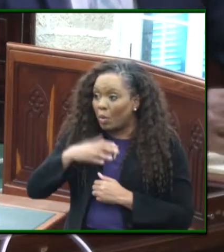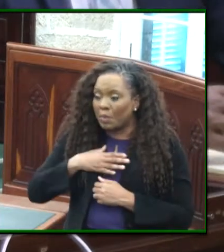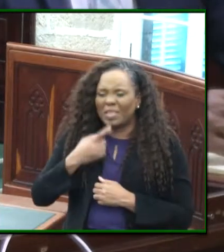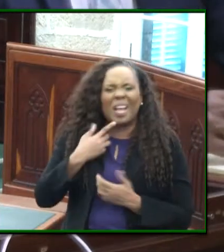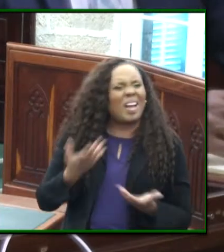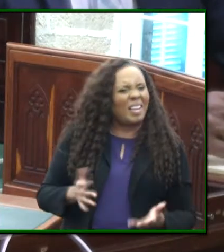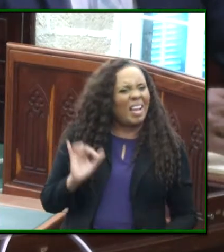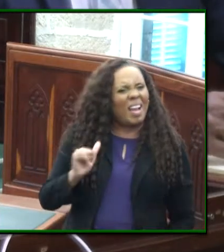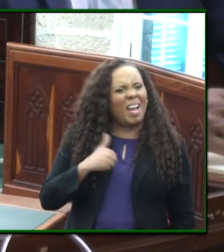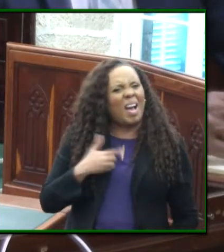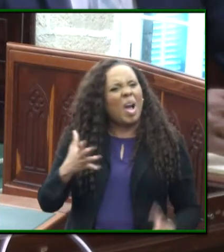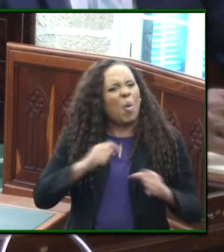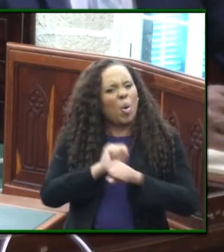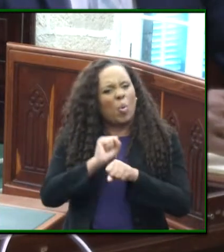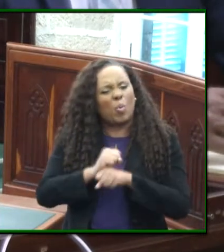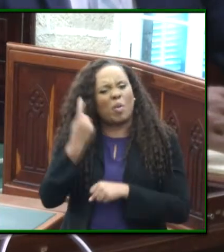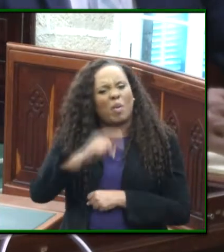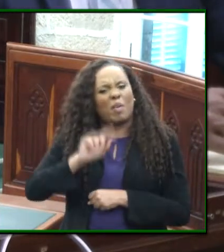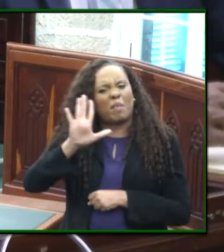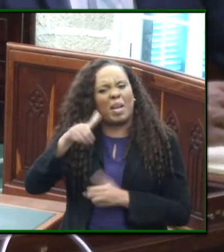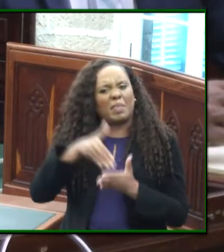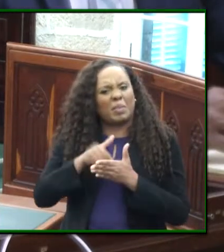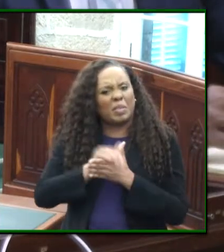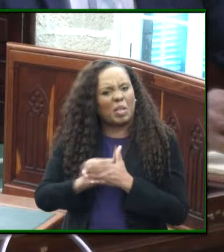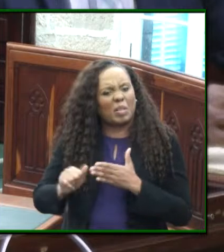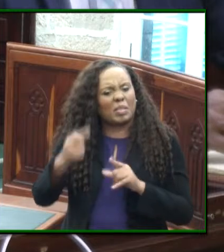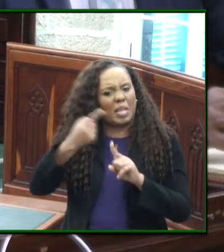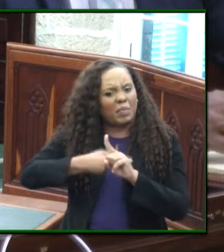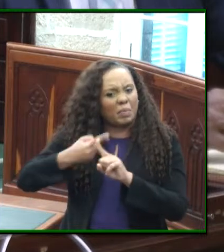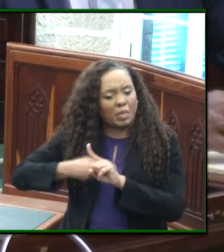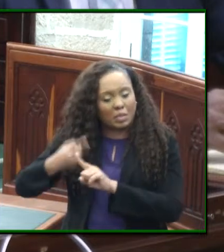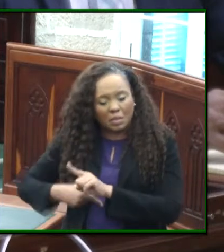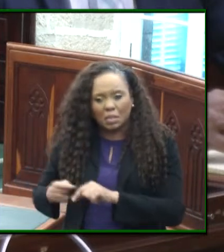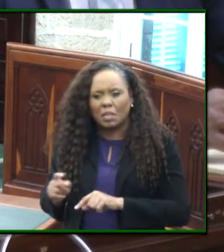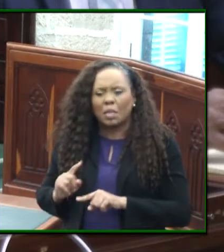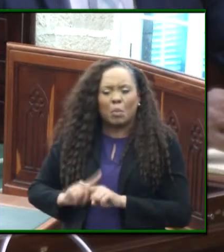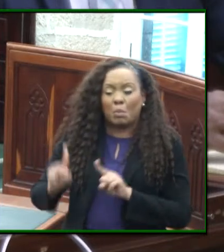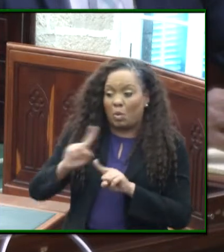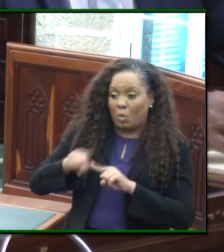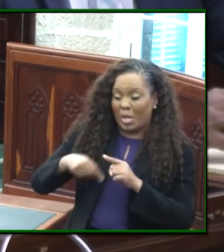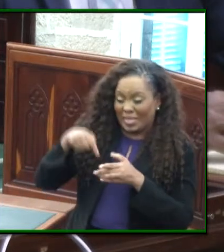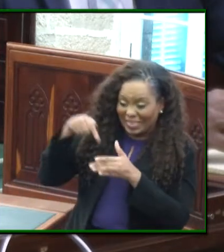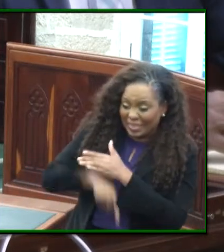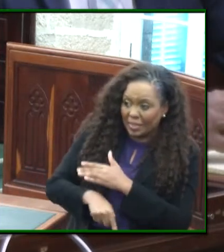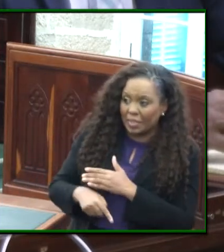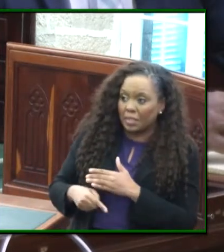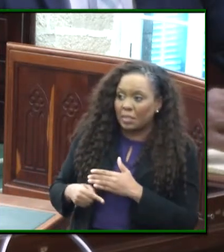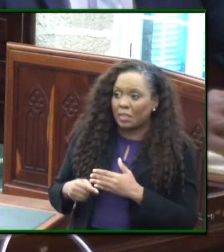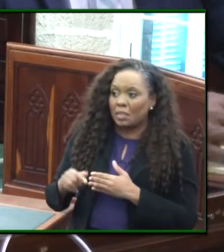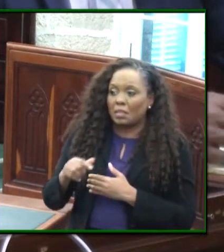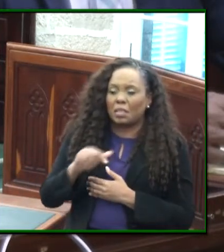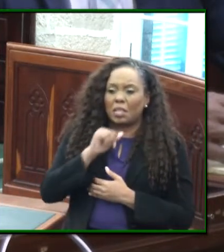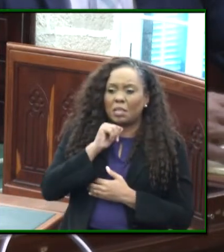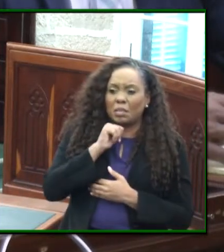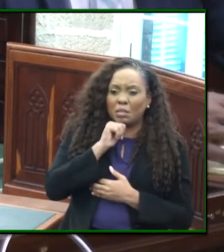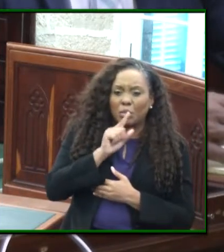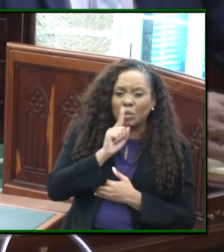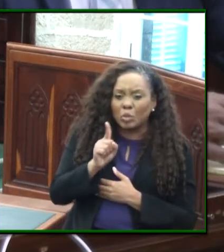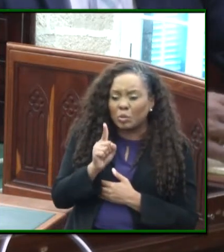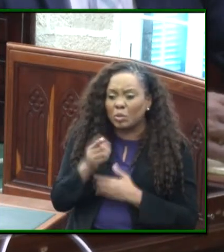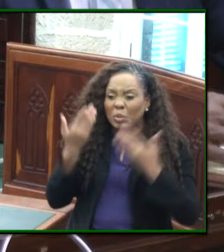good. But when you delve into it, you discover that they don't know how to navigate their way around a